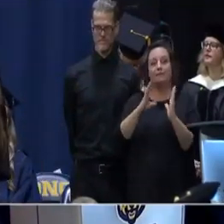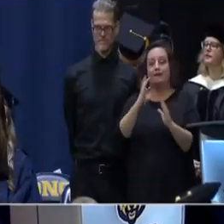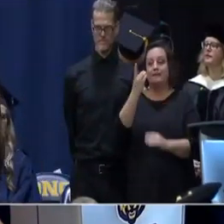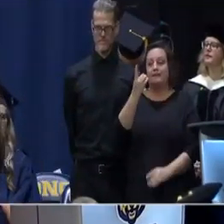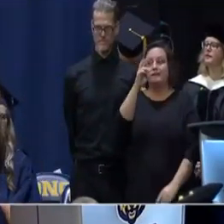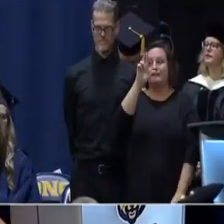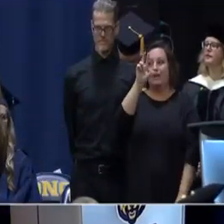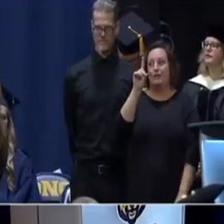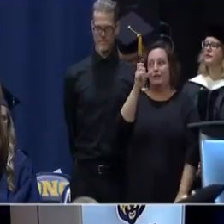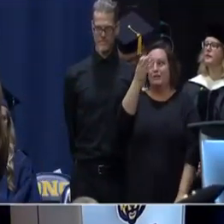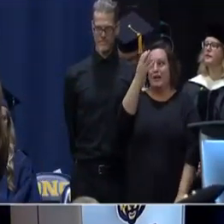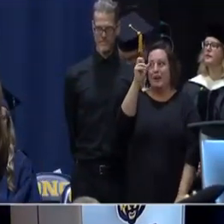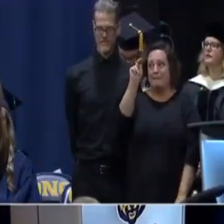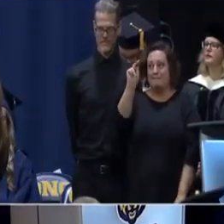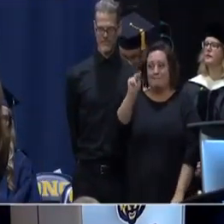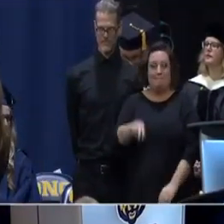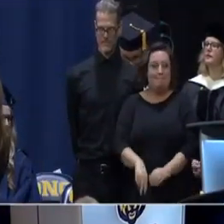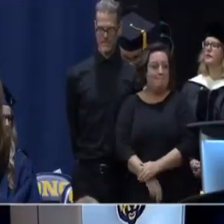Dr. Dunham.